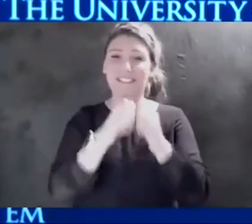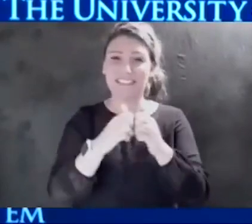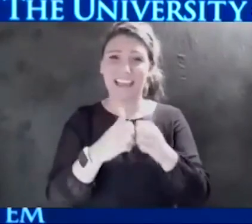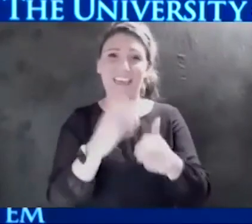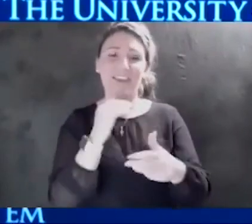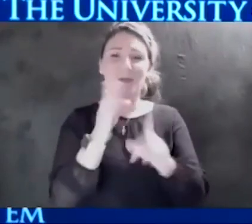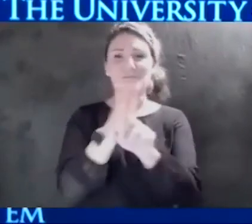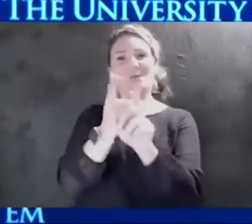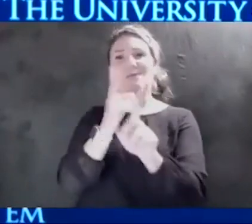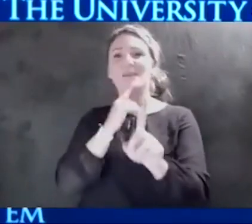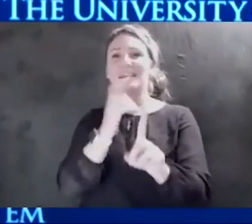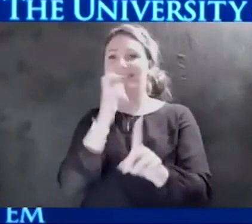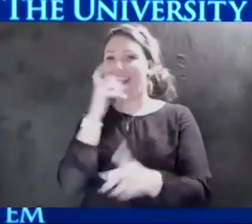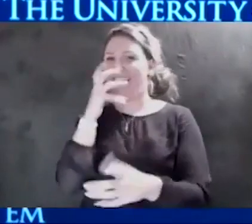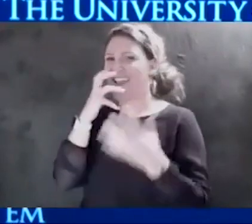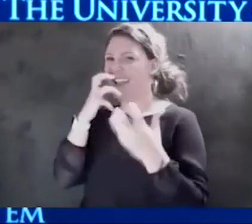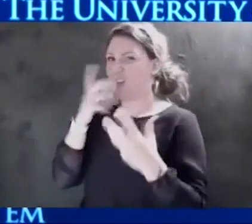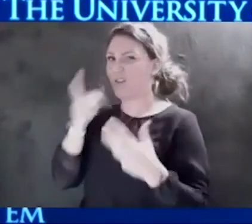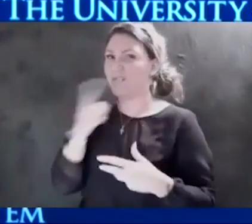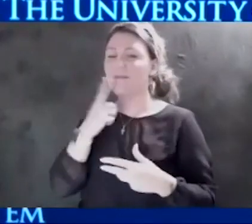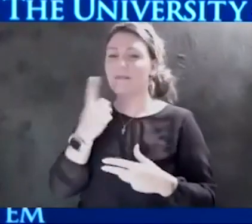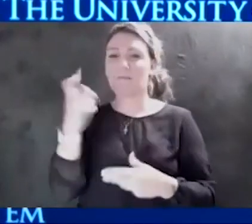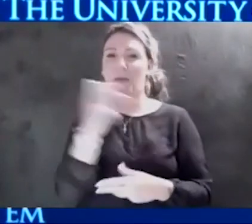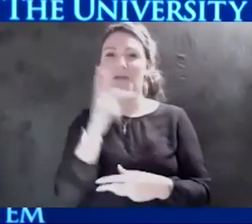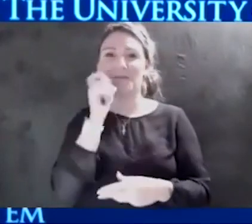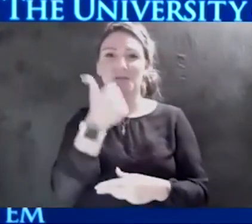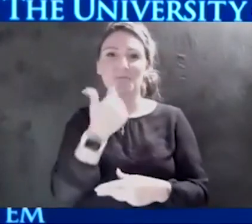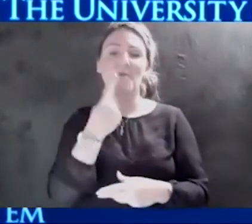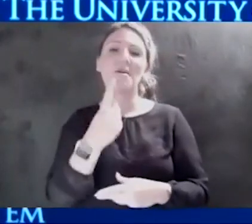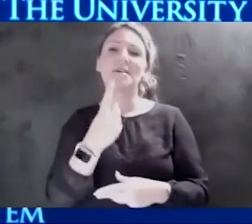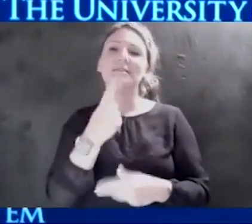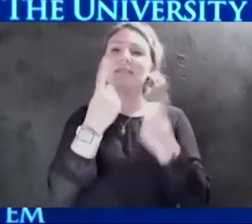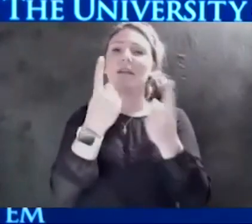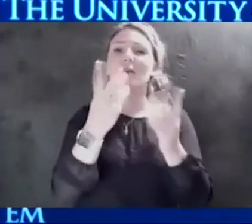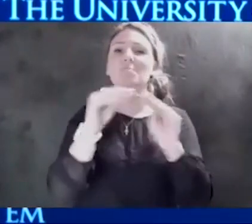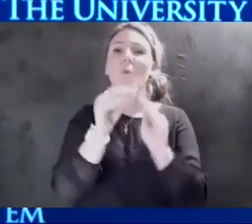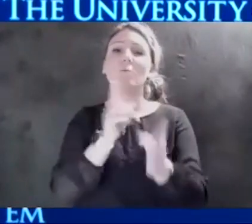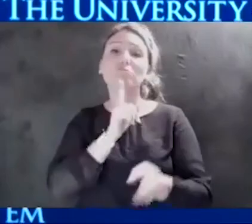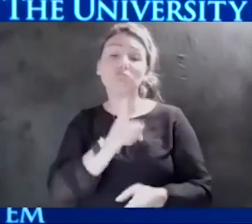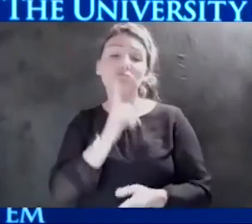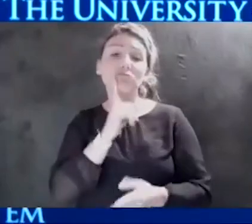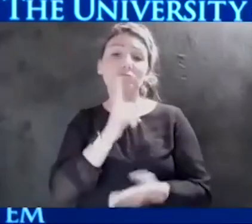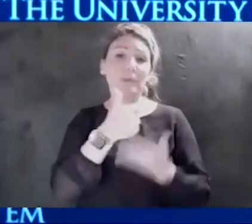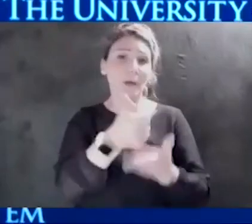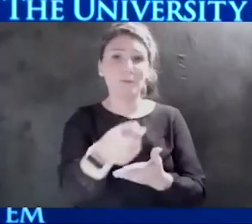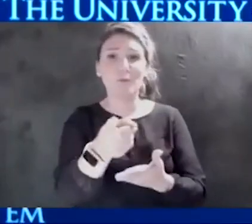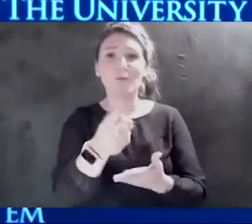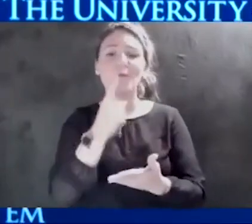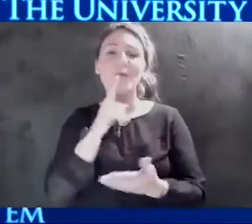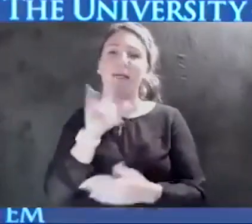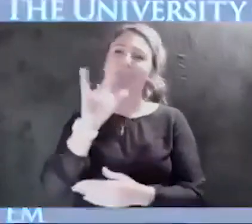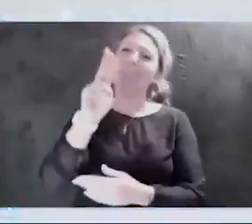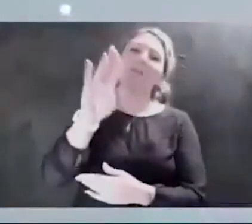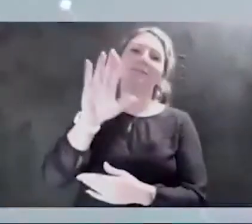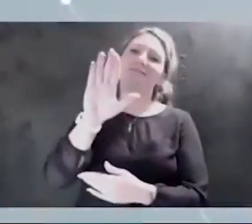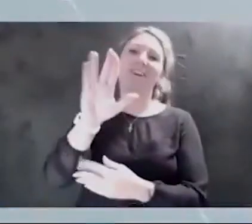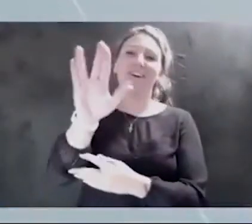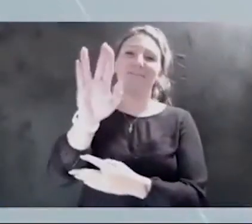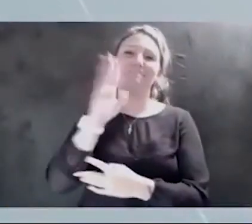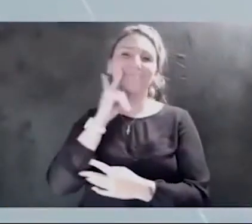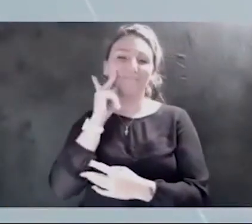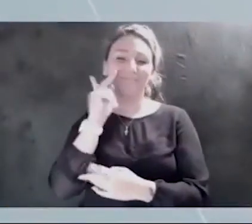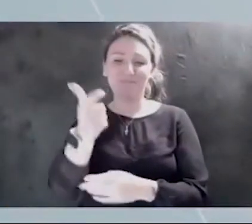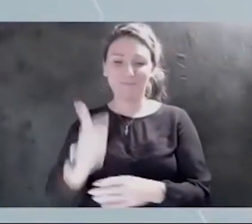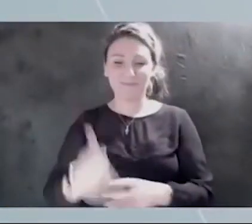be angry. We'll be back tomorrow. We'll be telling more of the truth to help you live long and prosper. See you then.